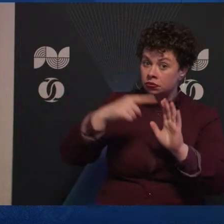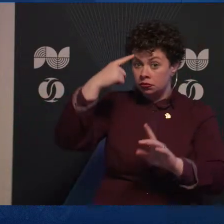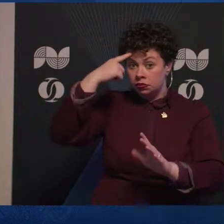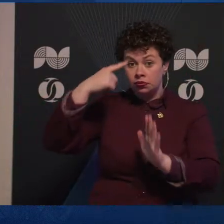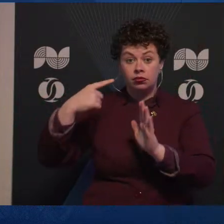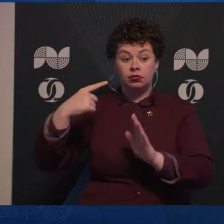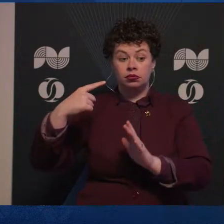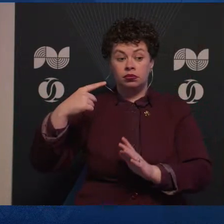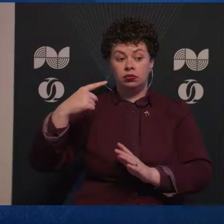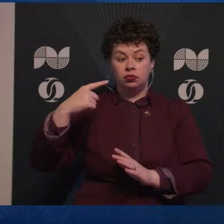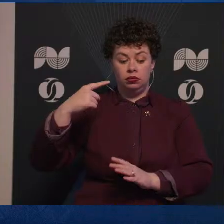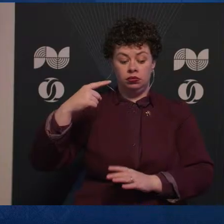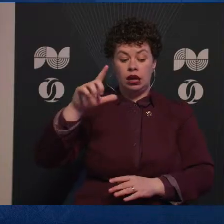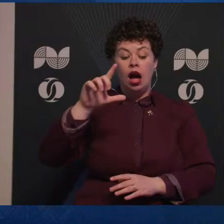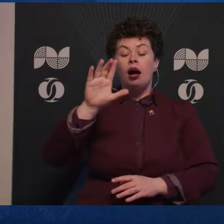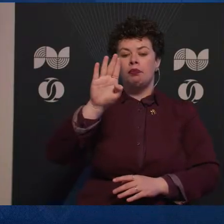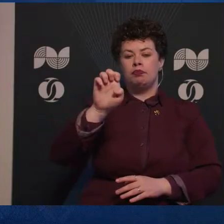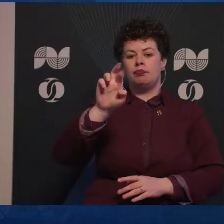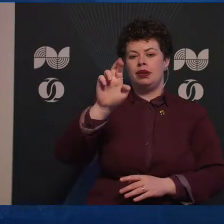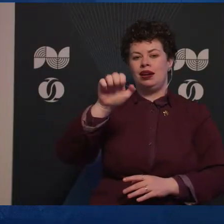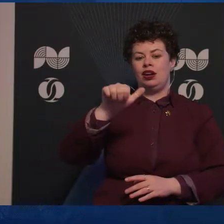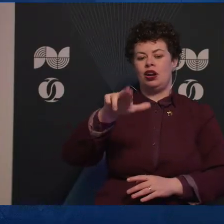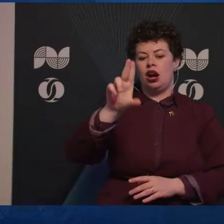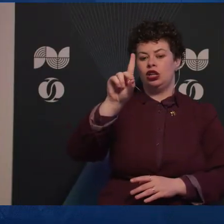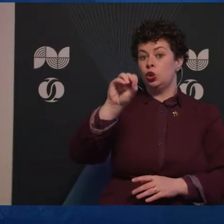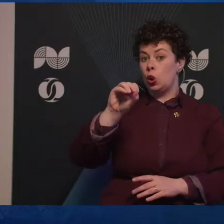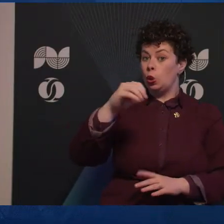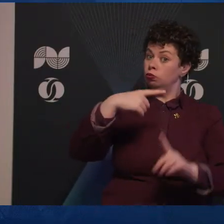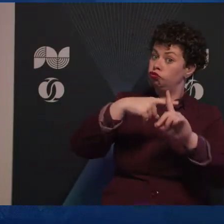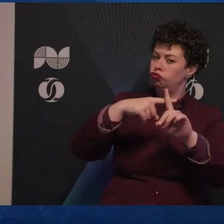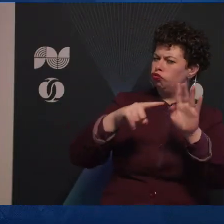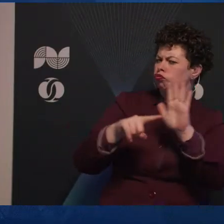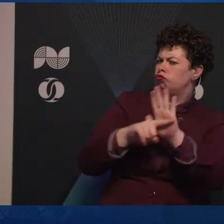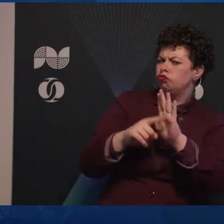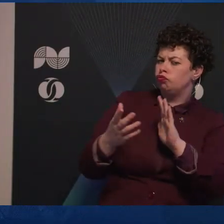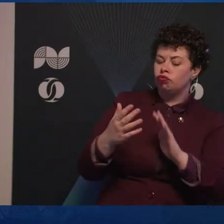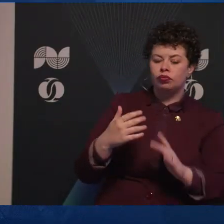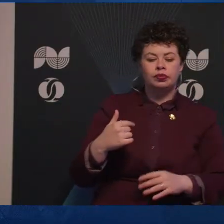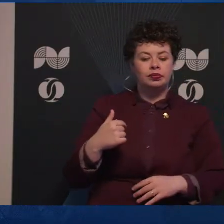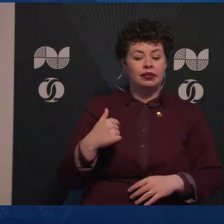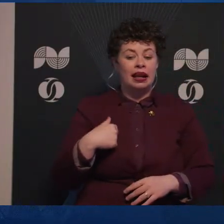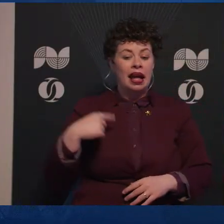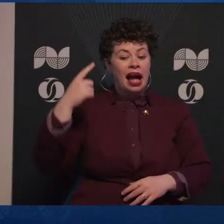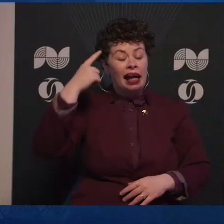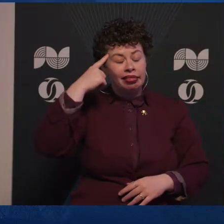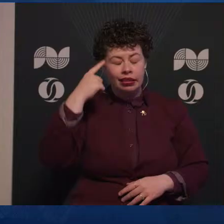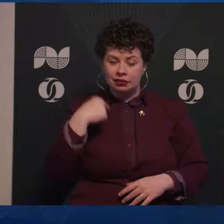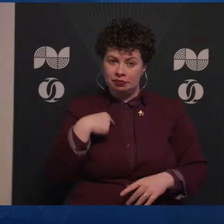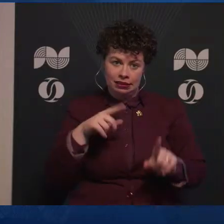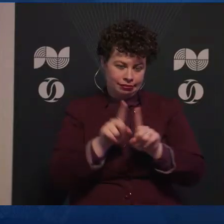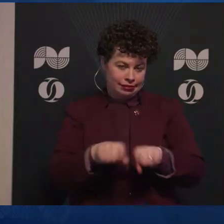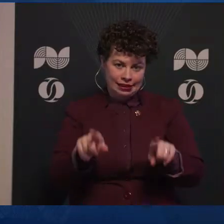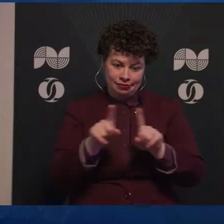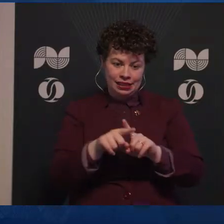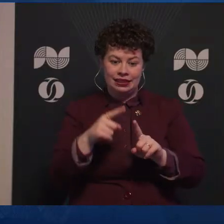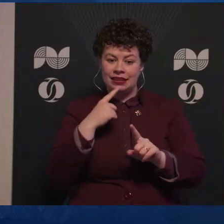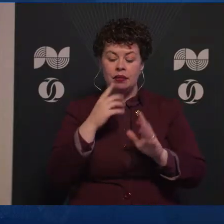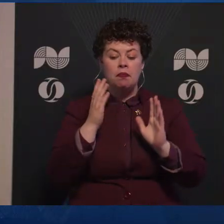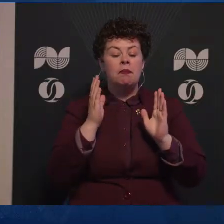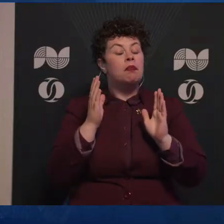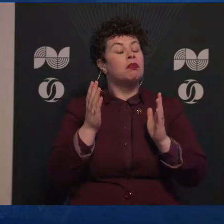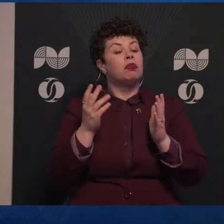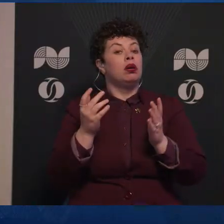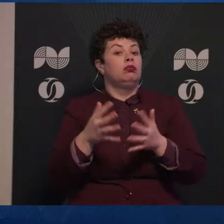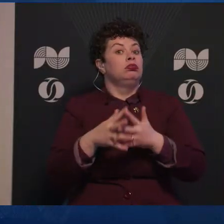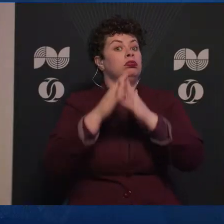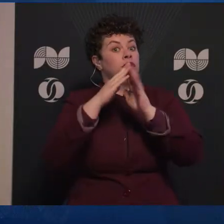I say also before, optimistic or pessimistic, I say that have to be consistent. Sorry if I repeat always the same concept. From my point